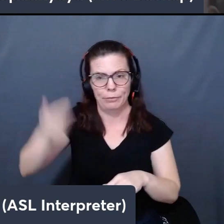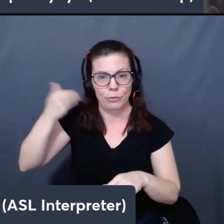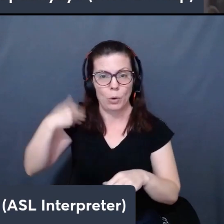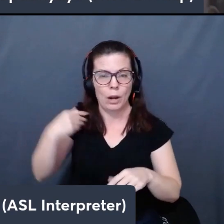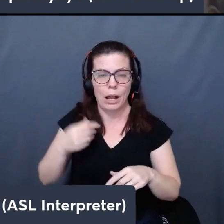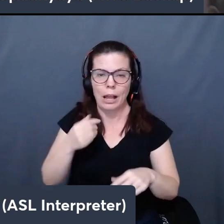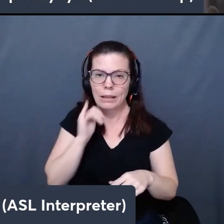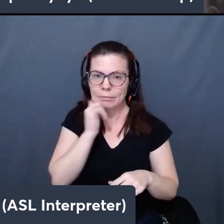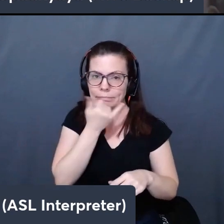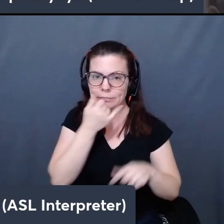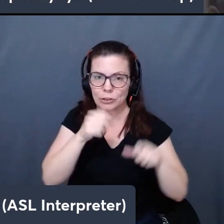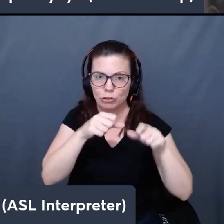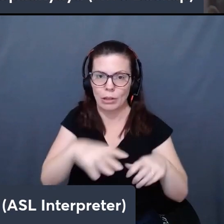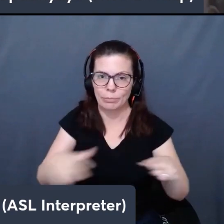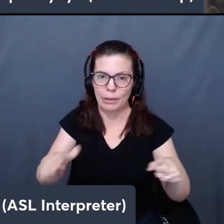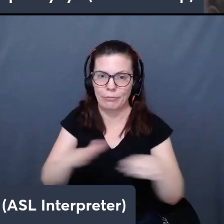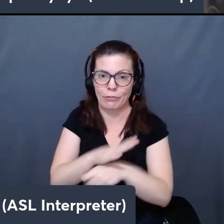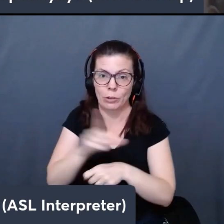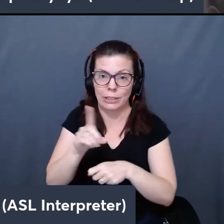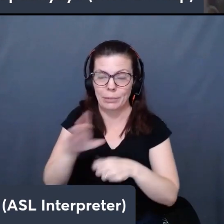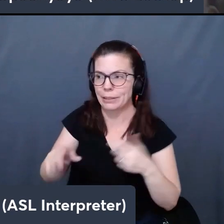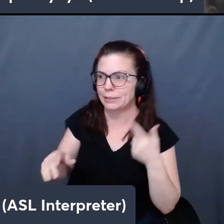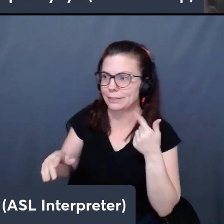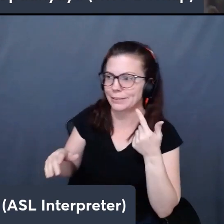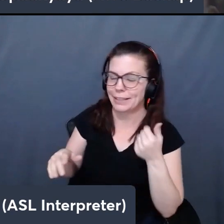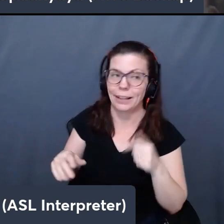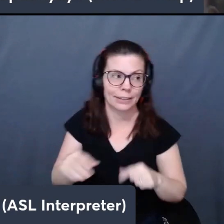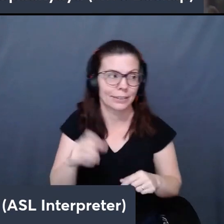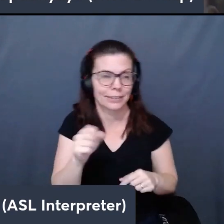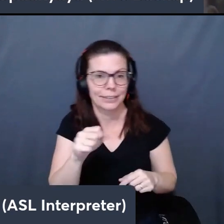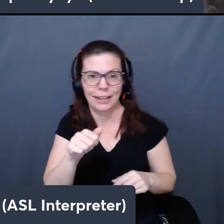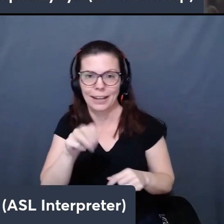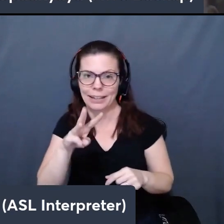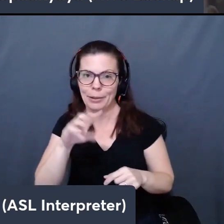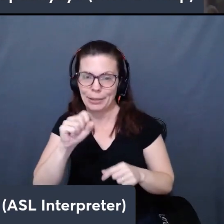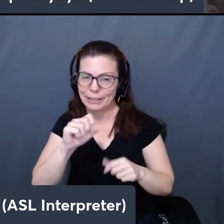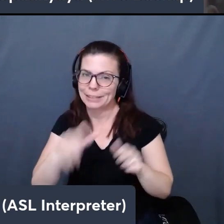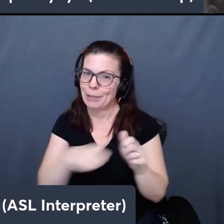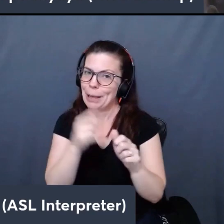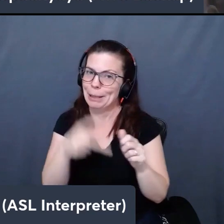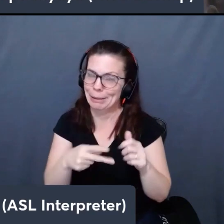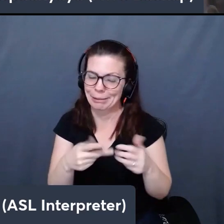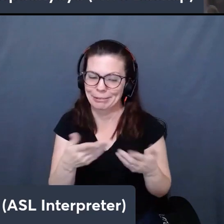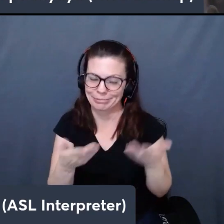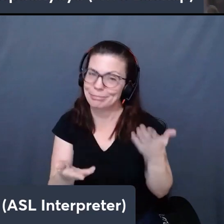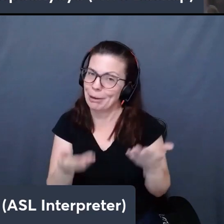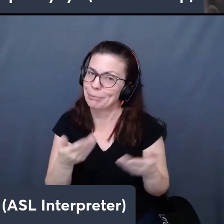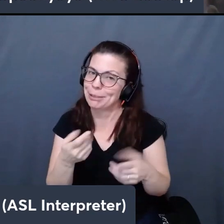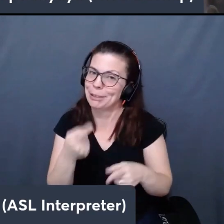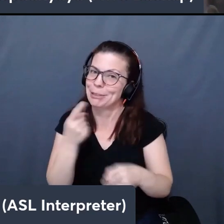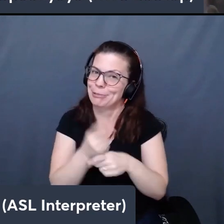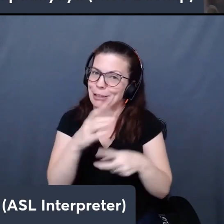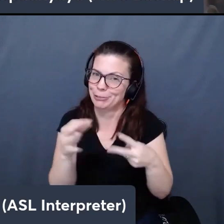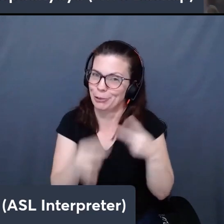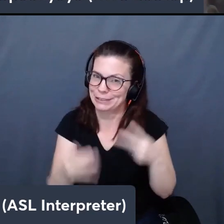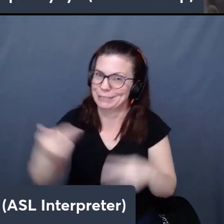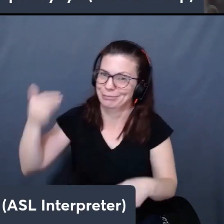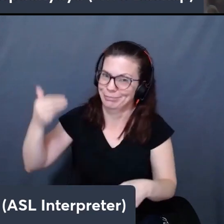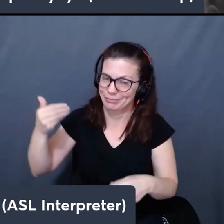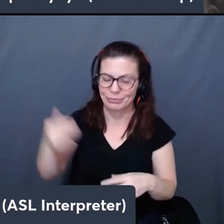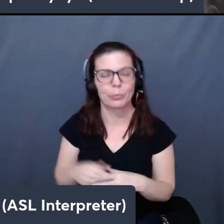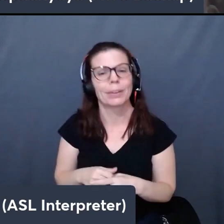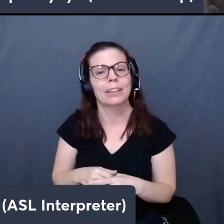entire database, and yeah, having AWS Backup might have been the right choice. Okay, so